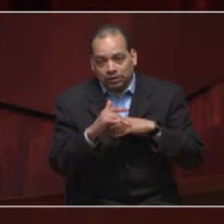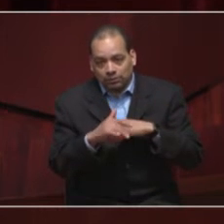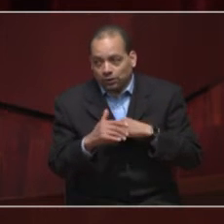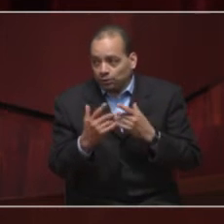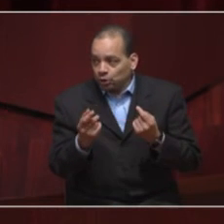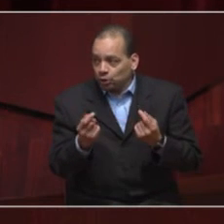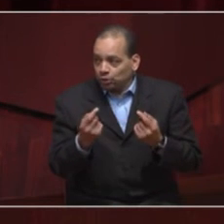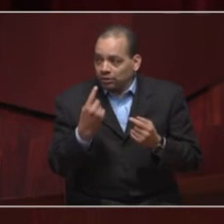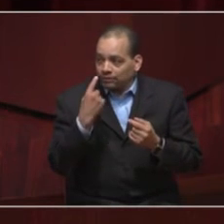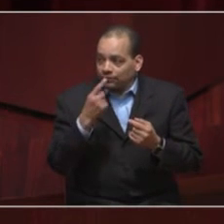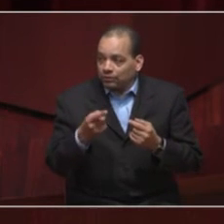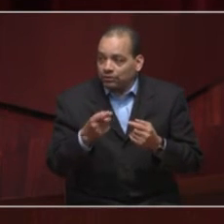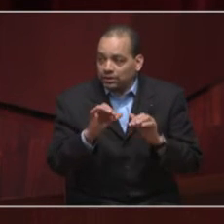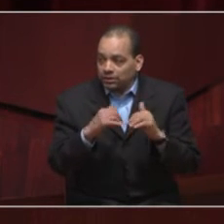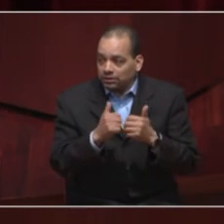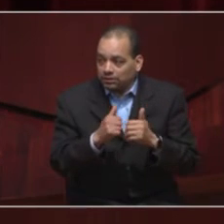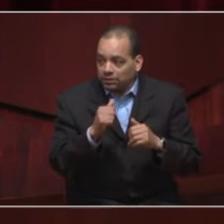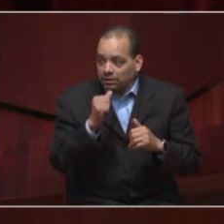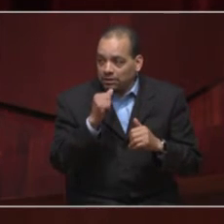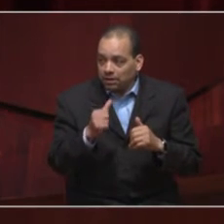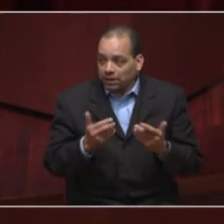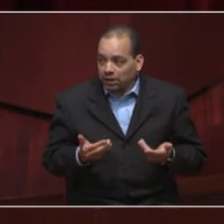agencies that are no longer around, like